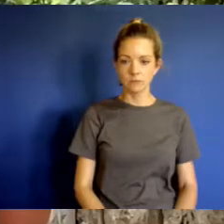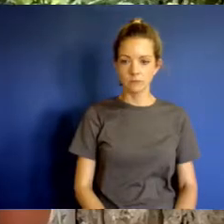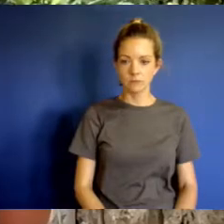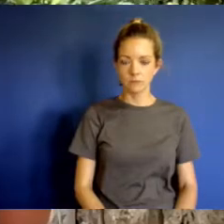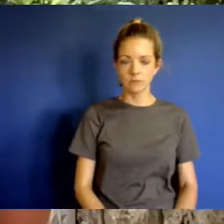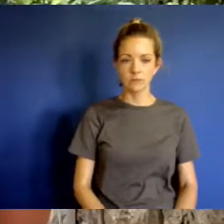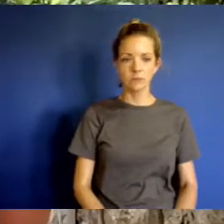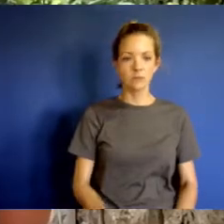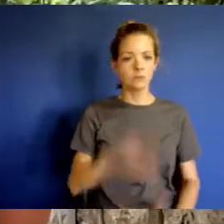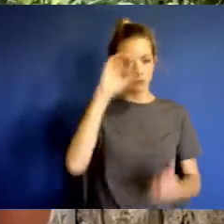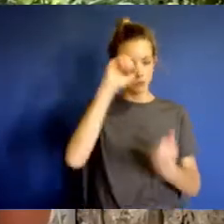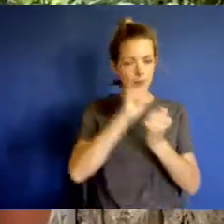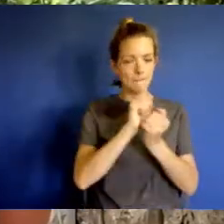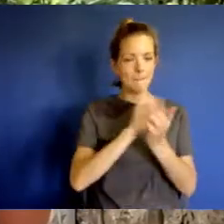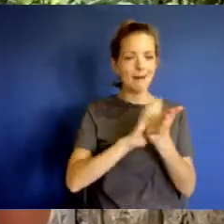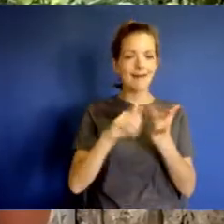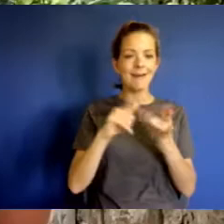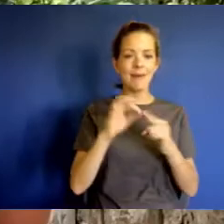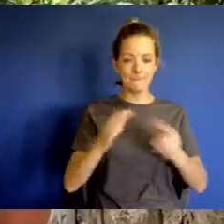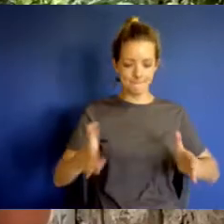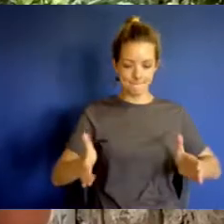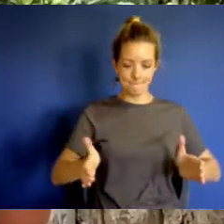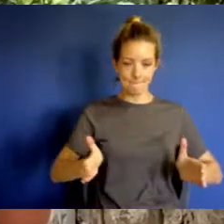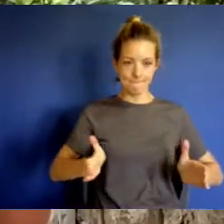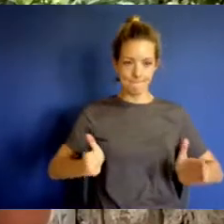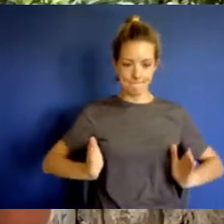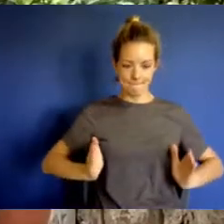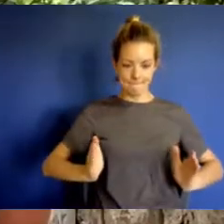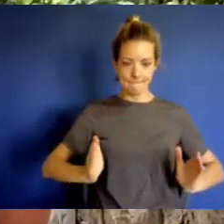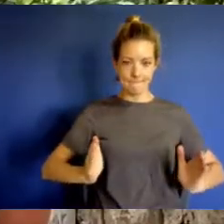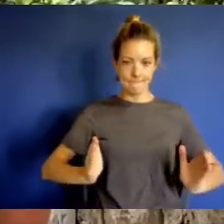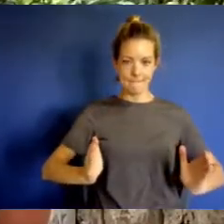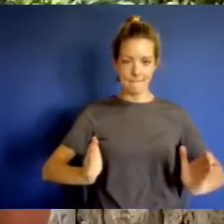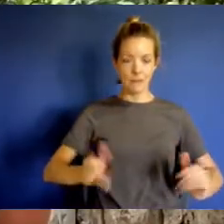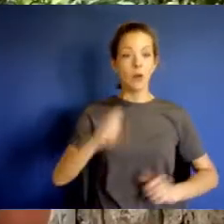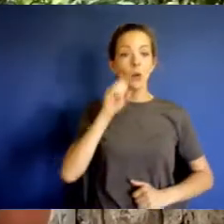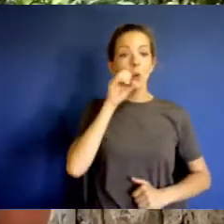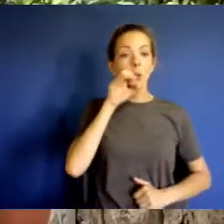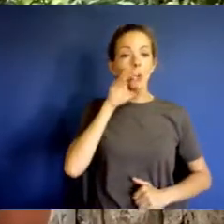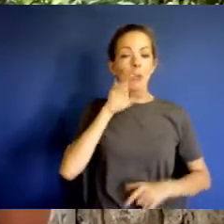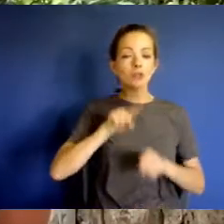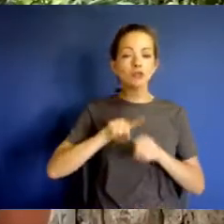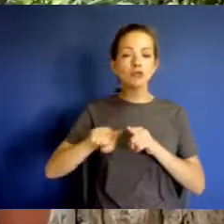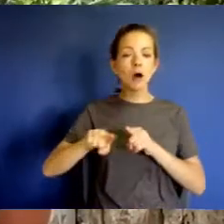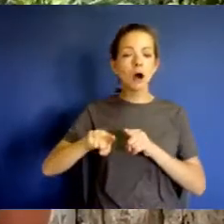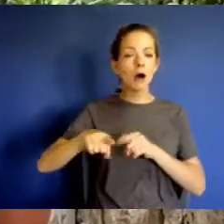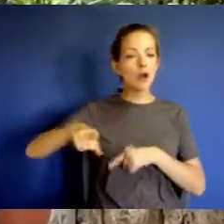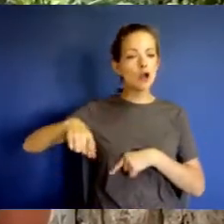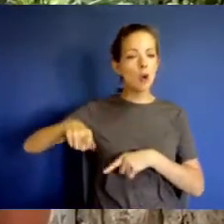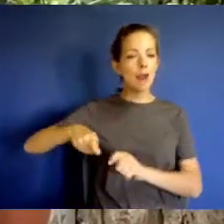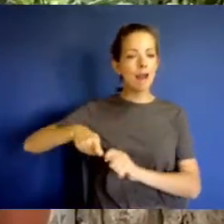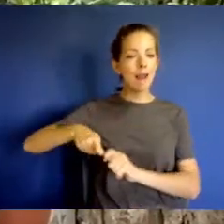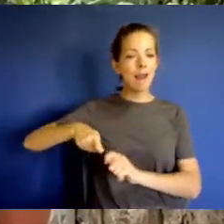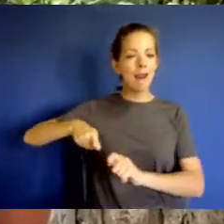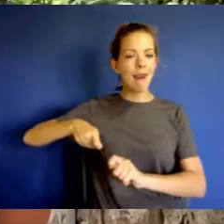So keep the hips in line, and as you exhale, just see if you can lengthen that back leg. You might find a little bit more